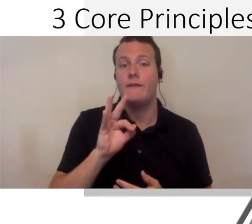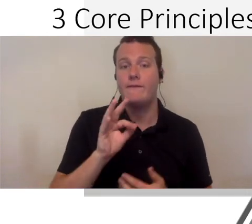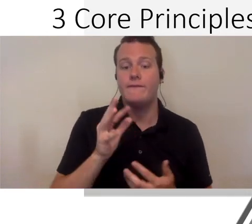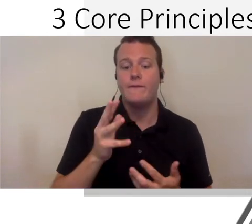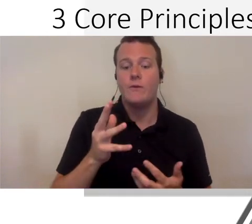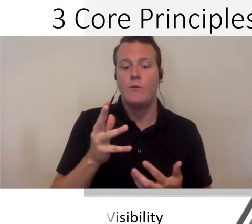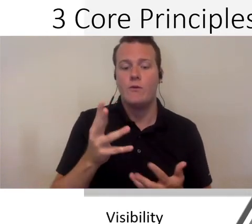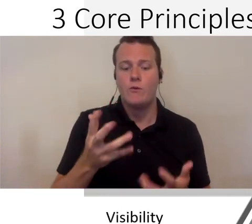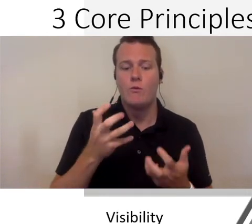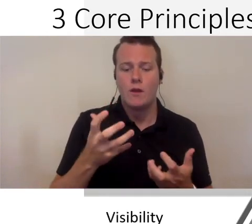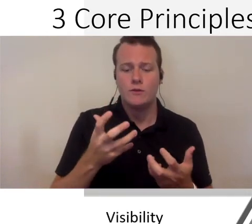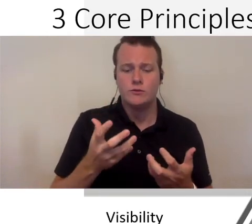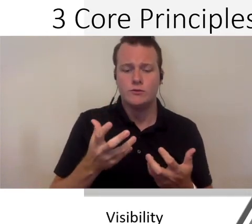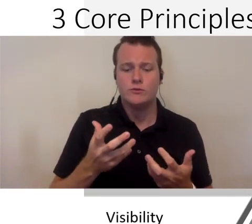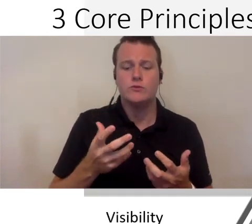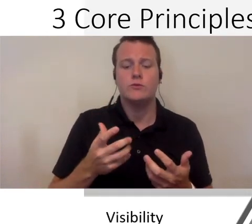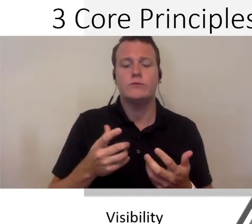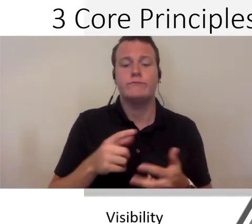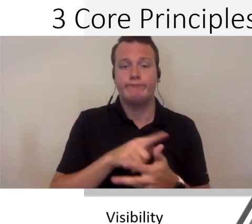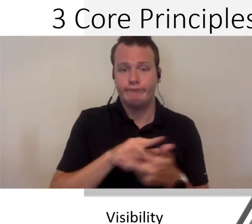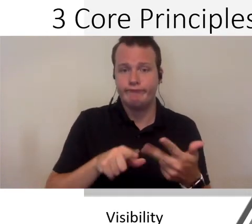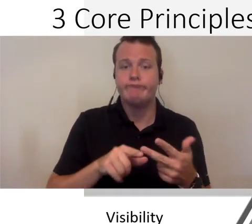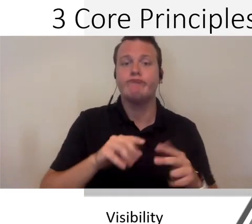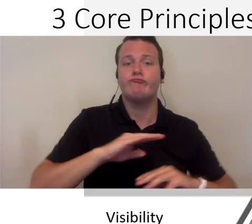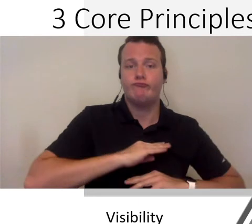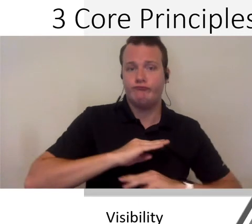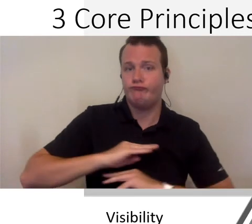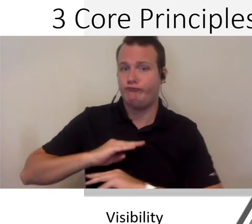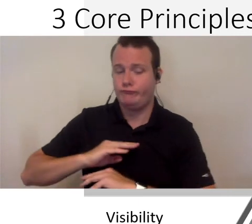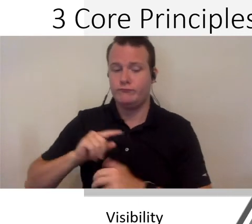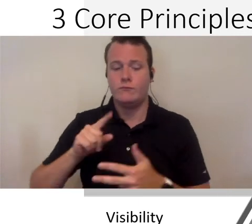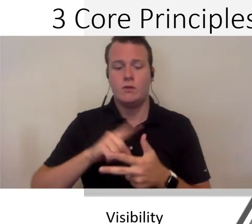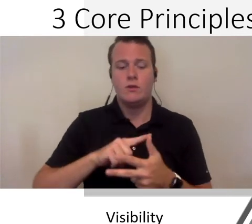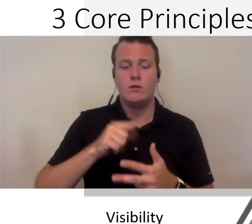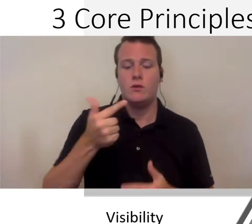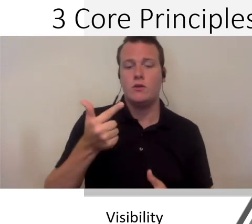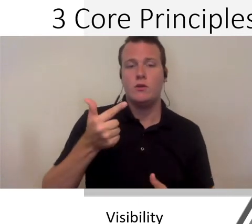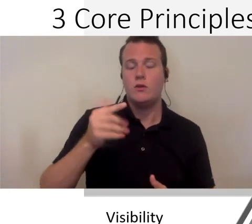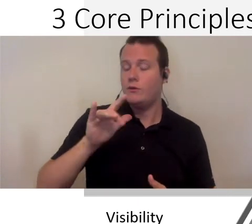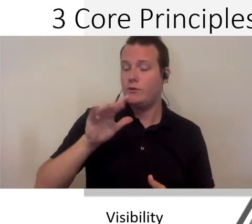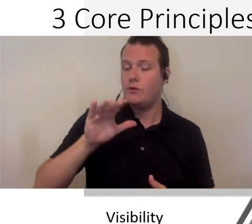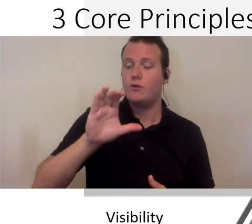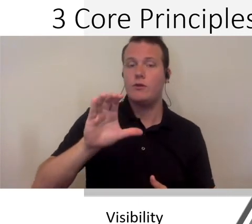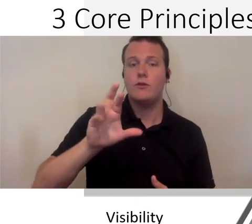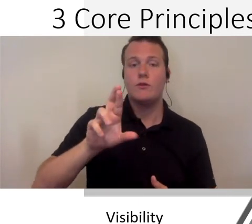you're covering as you work with these individuals. One is you want to be credible.